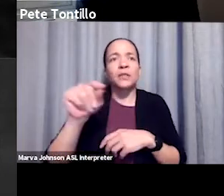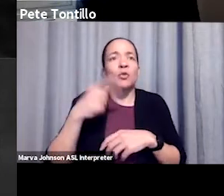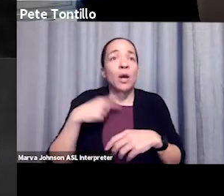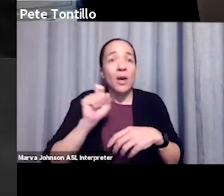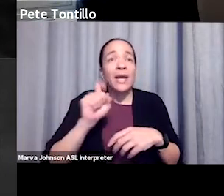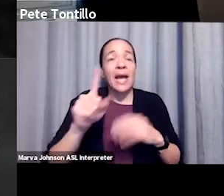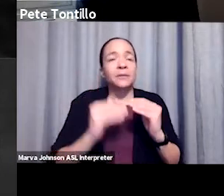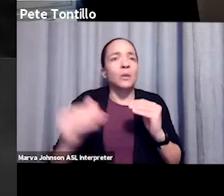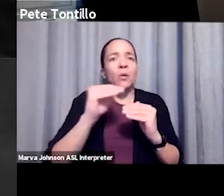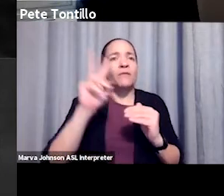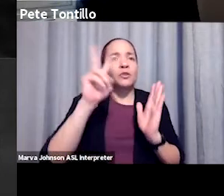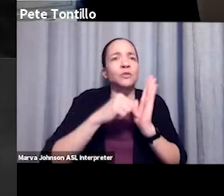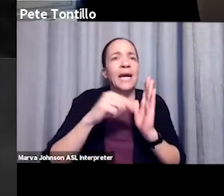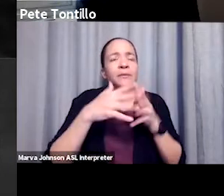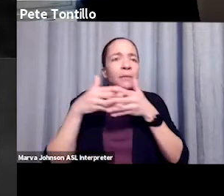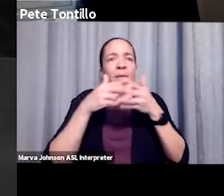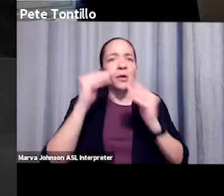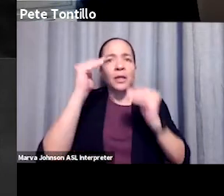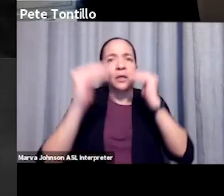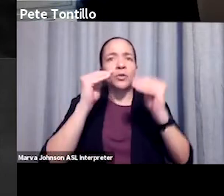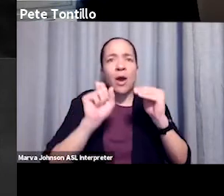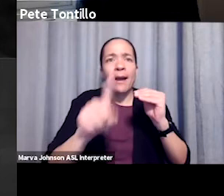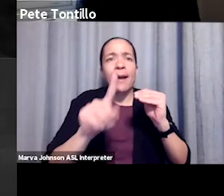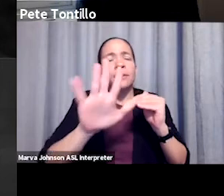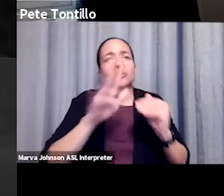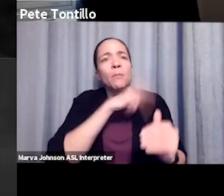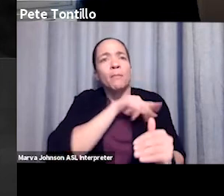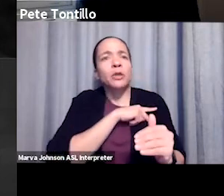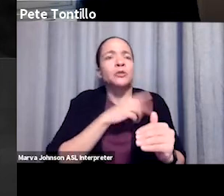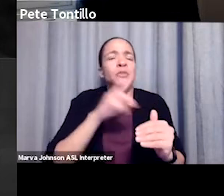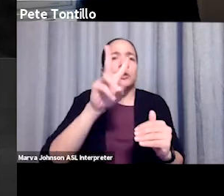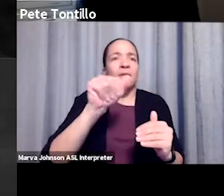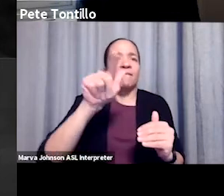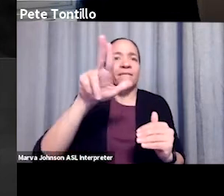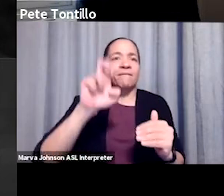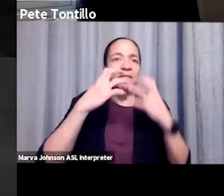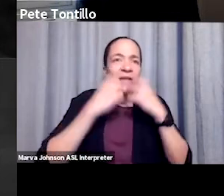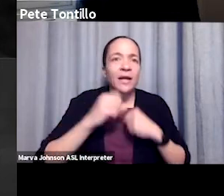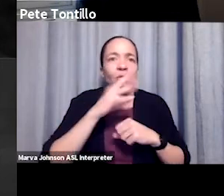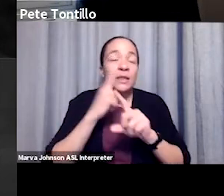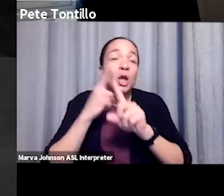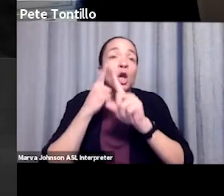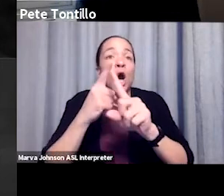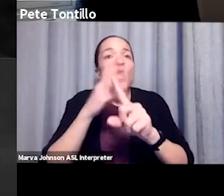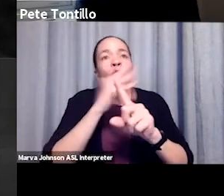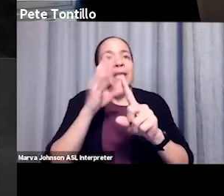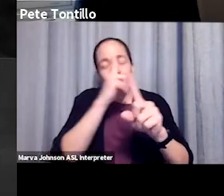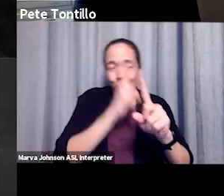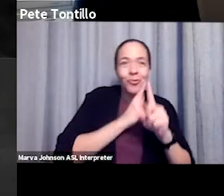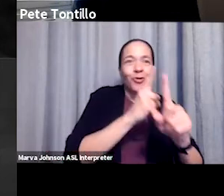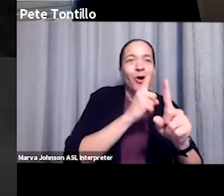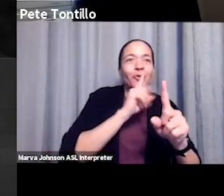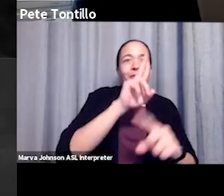American adults across the country about their personal values and goals and about their aspirations for the country. And those questions were